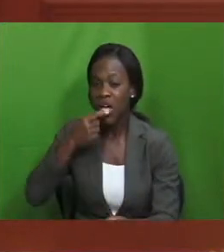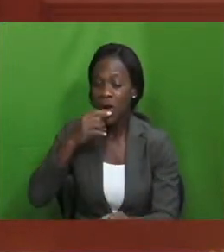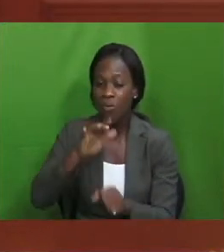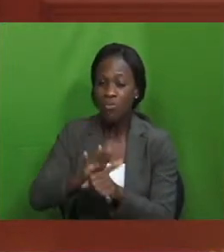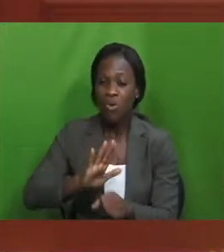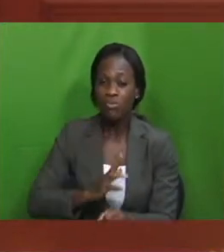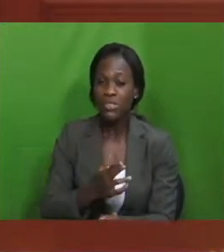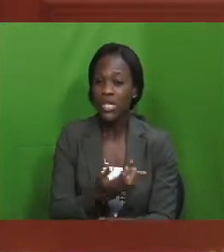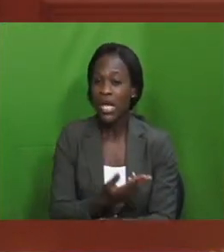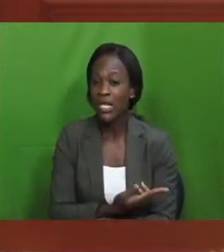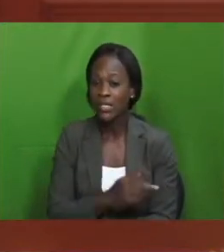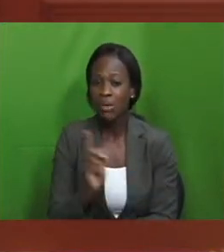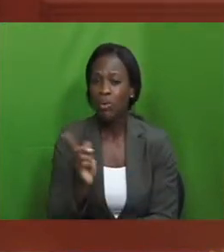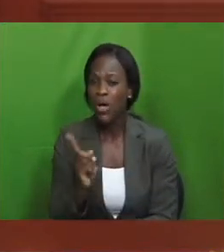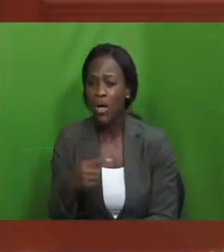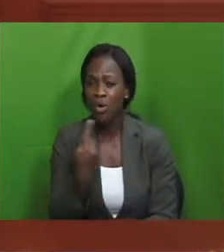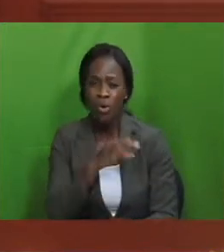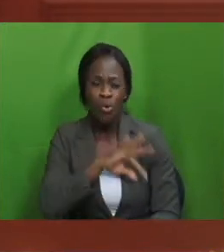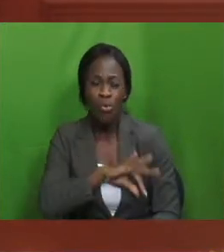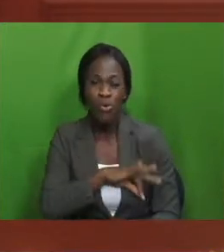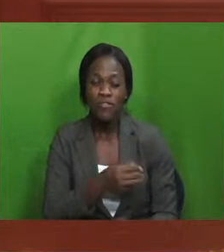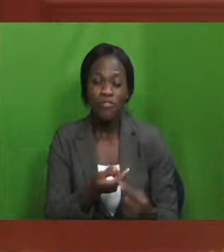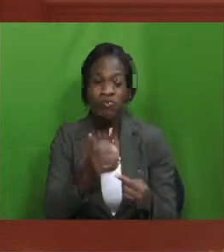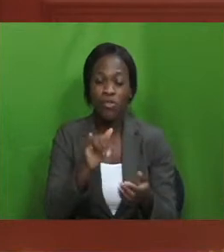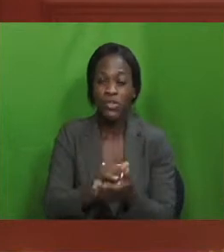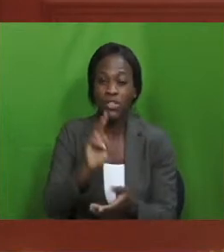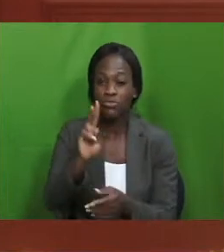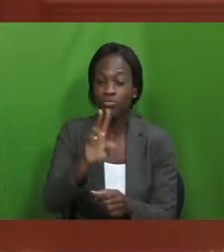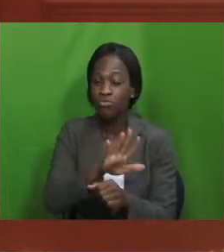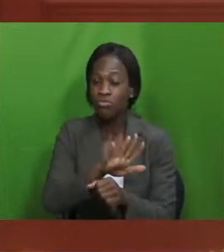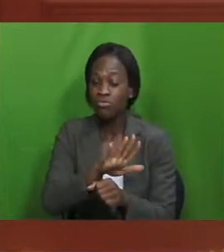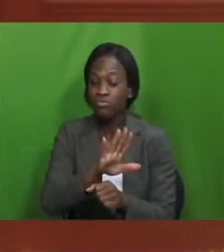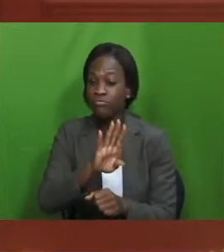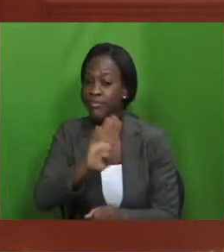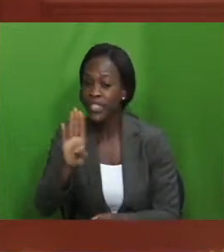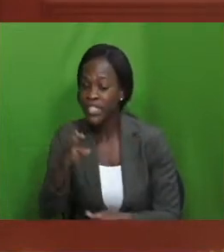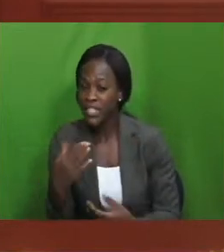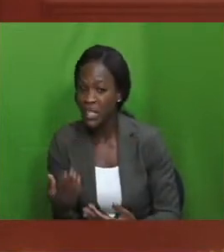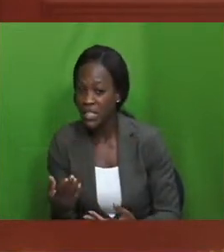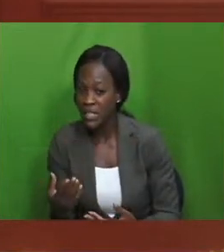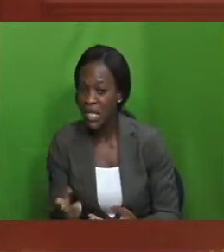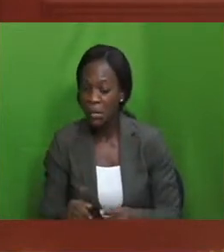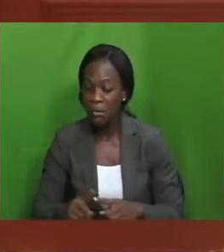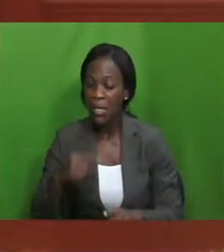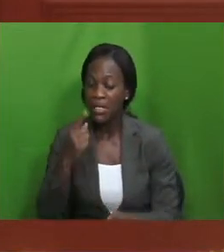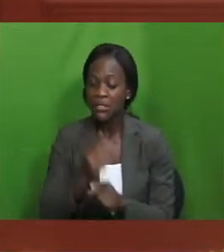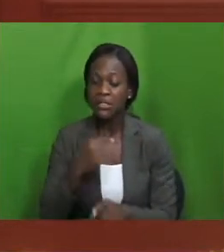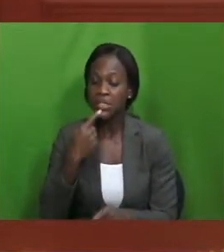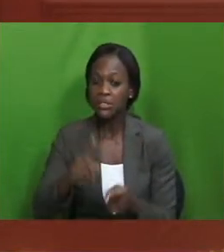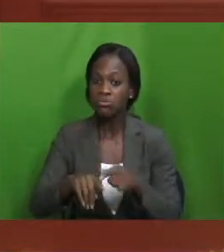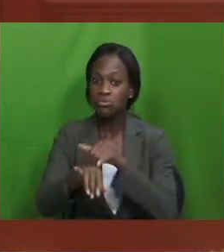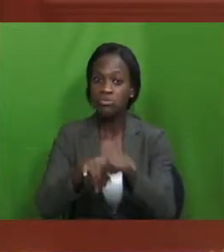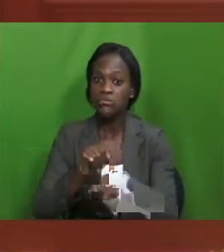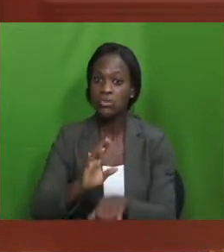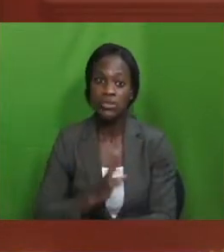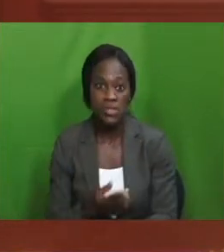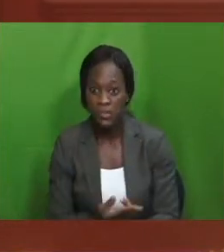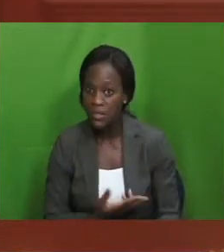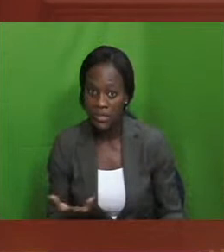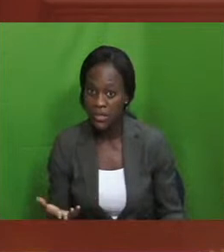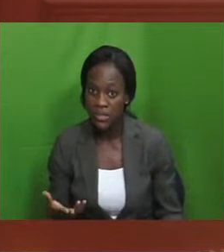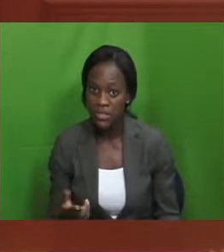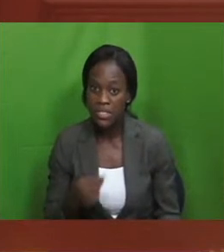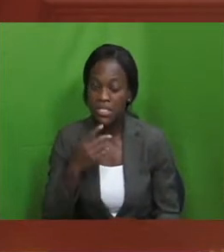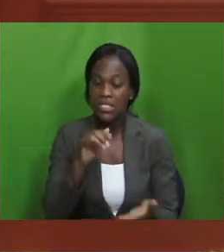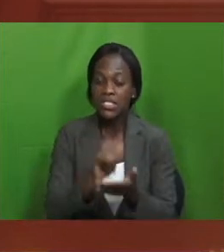has benefited from it, if it was not just meant to deceive the Ghanaian public. He said, Mr. Speaker, that a